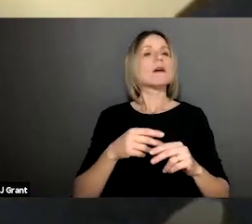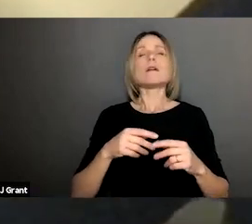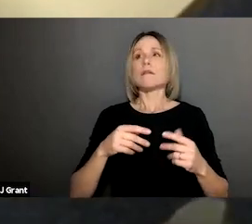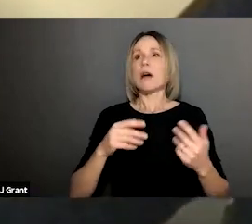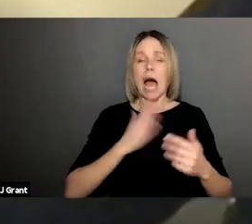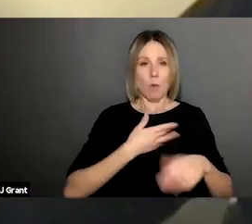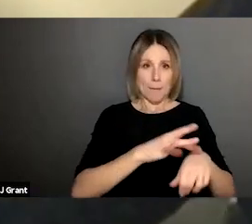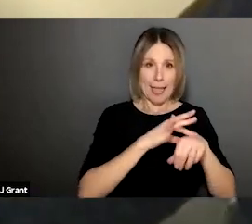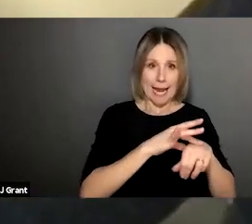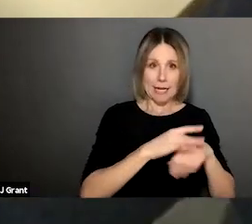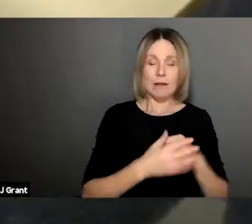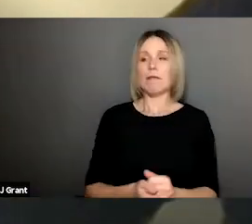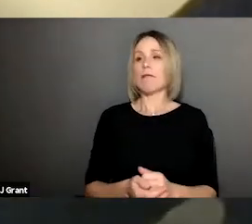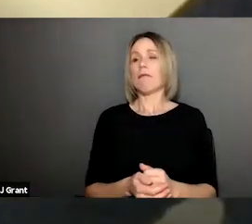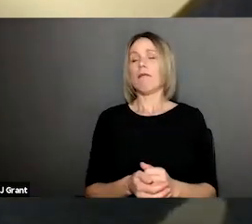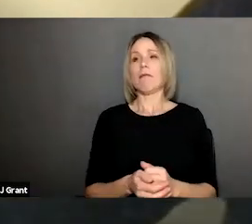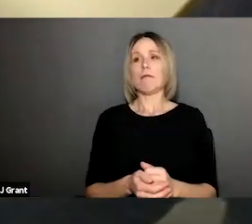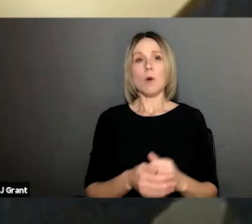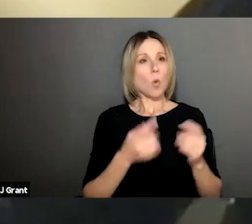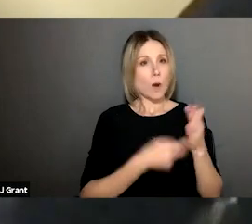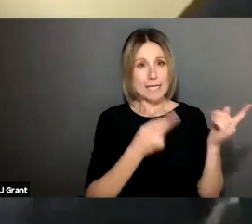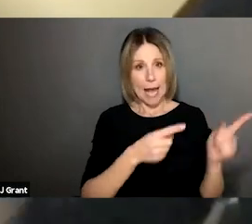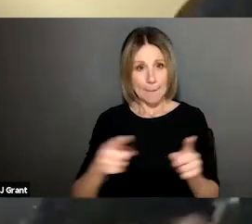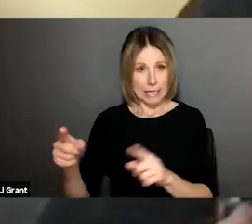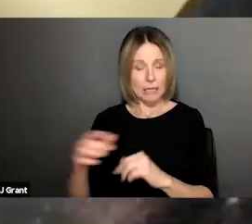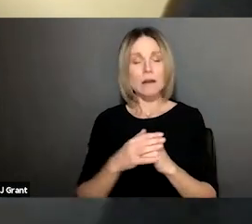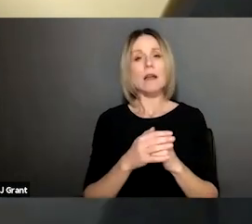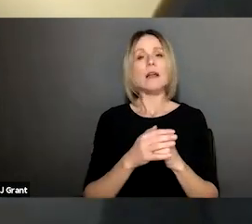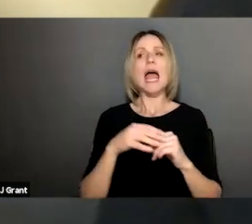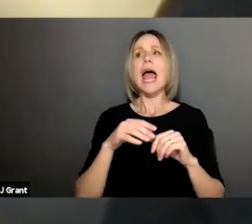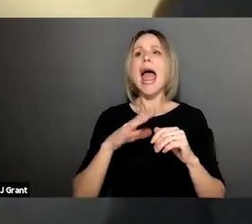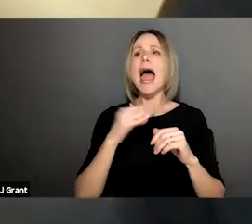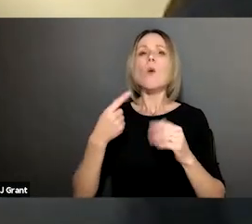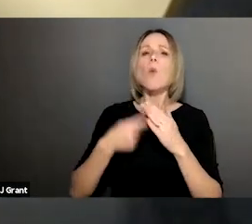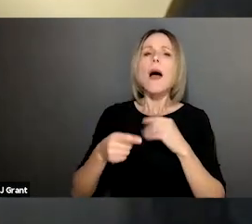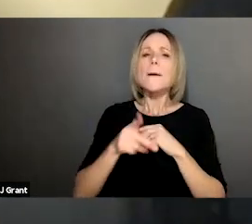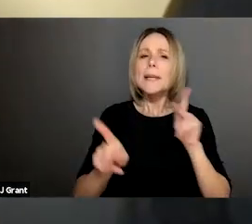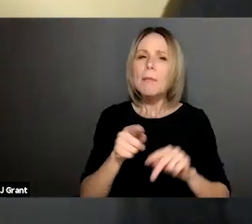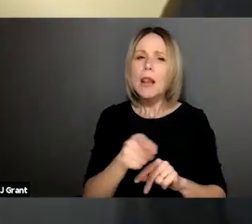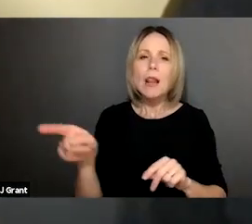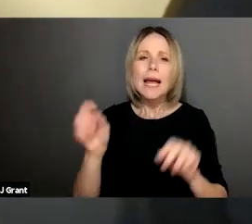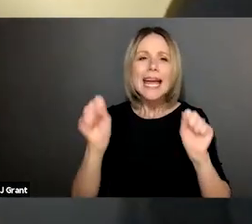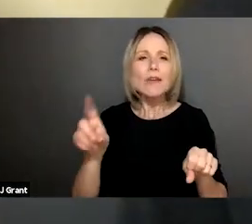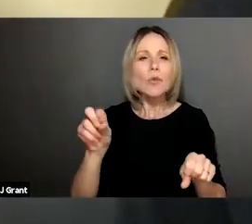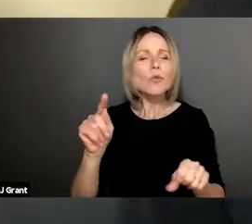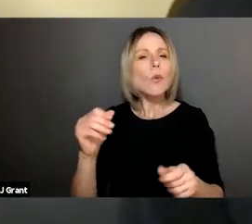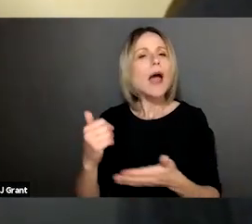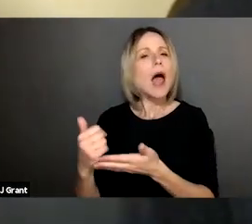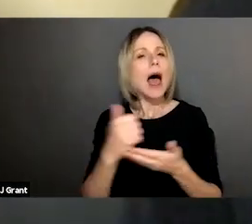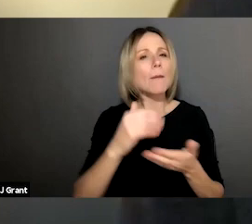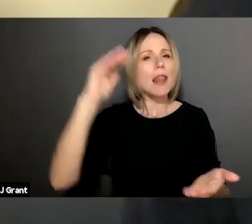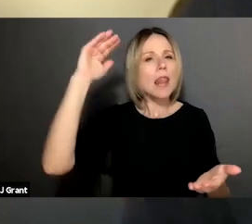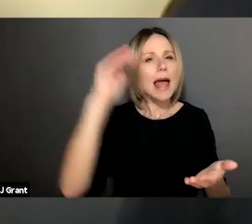can do should you want to take part in mitigating that. And I